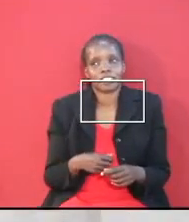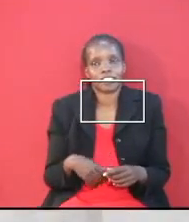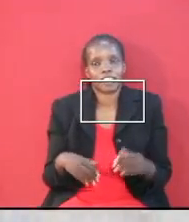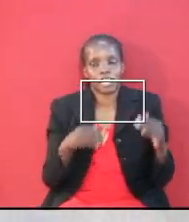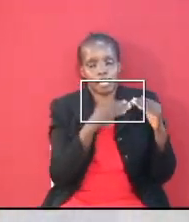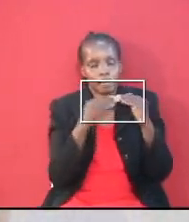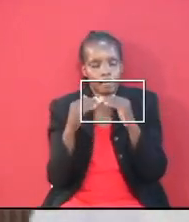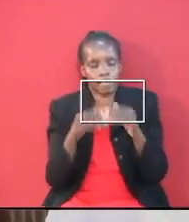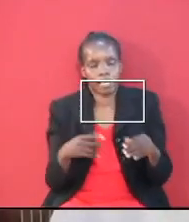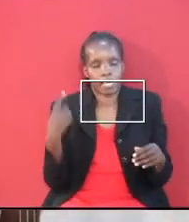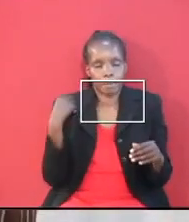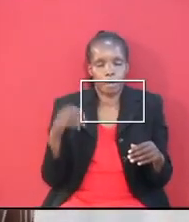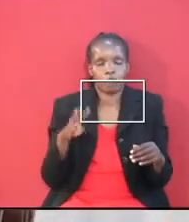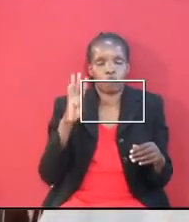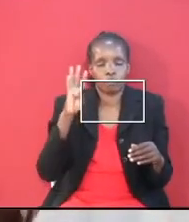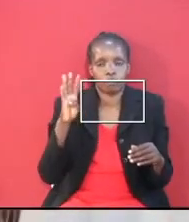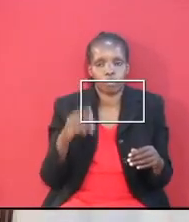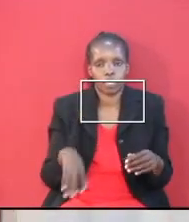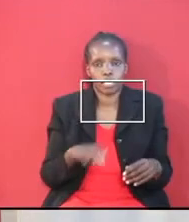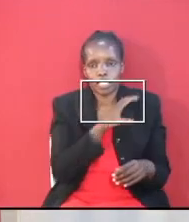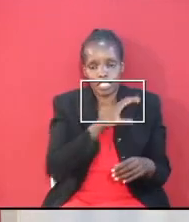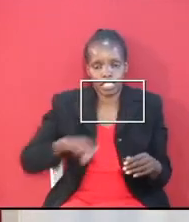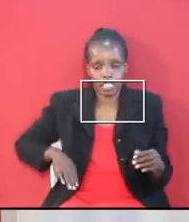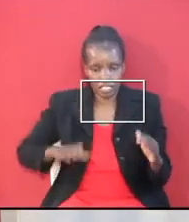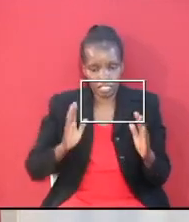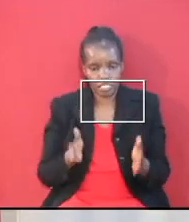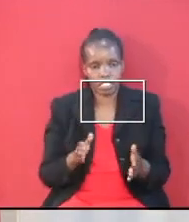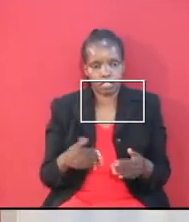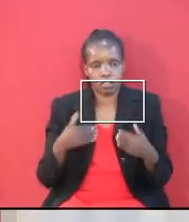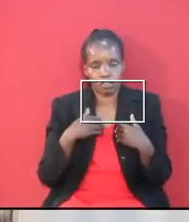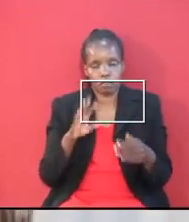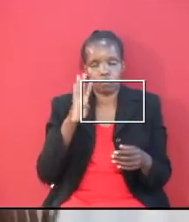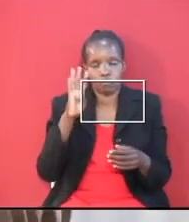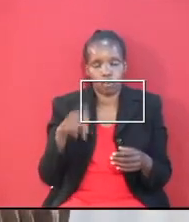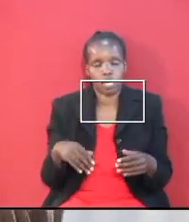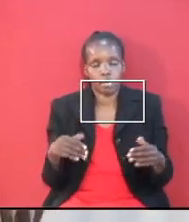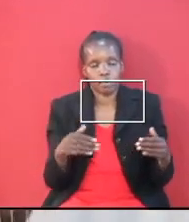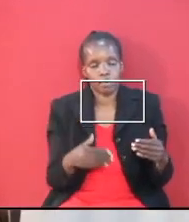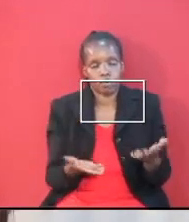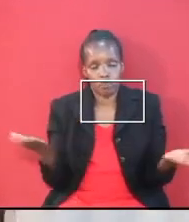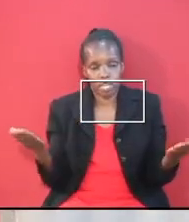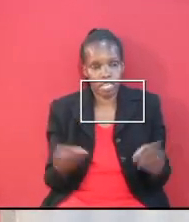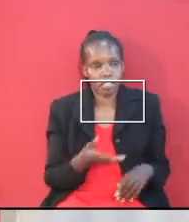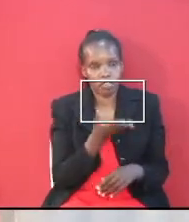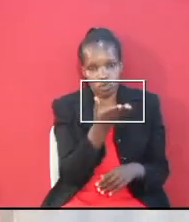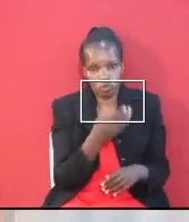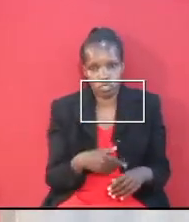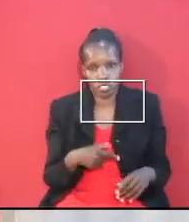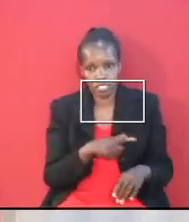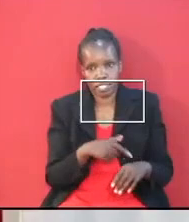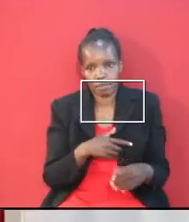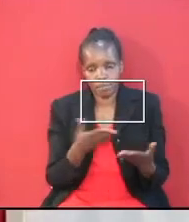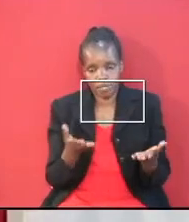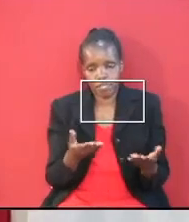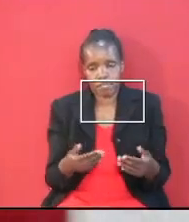Level number four. As a Christian, you have four levels. Just look at your life. Where are you at this moment? Have you